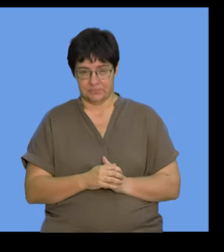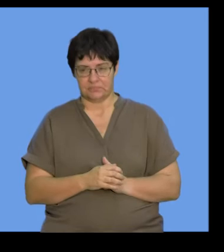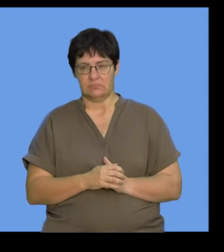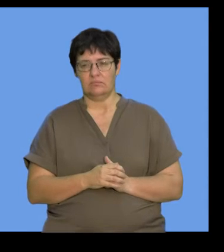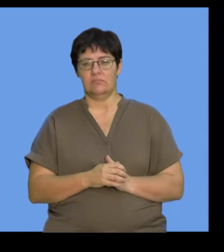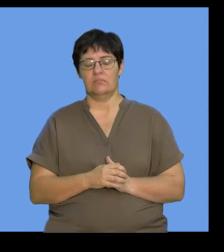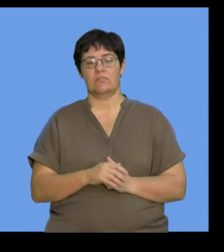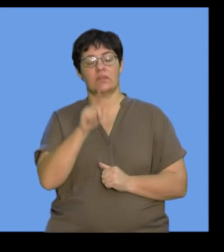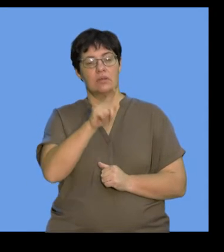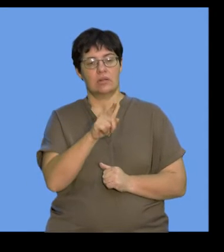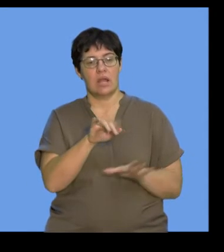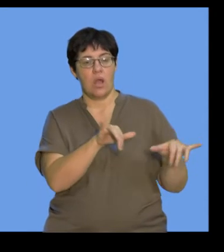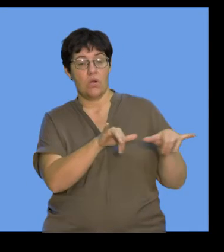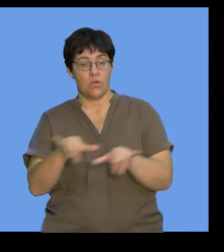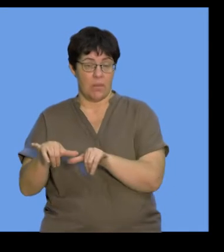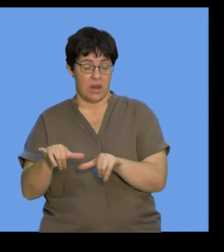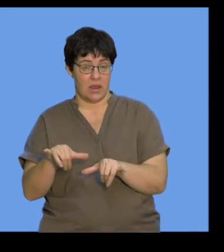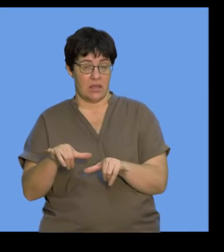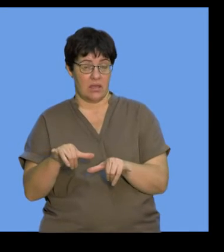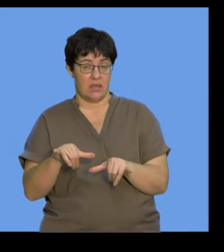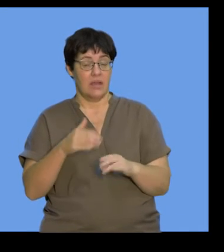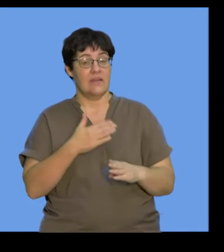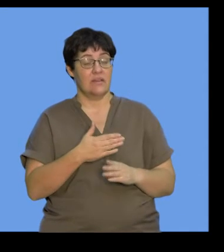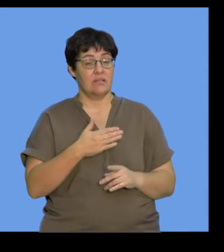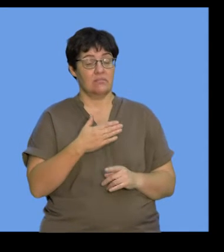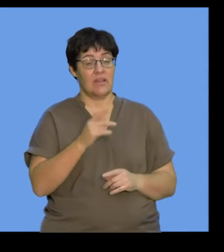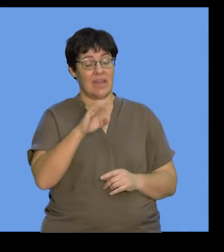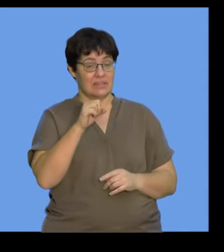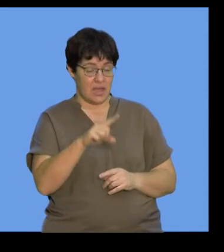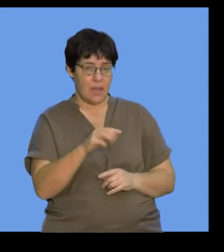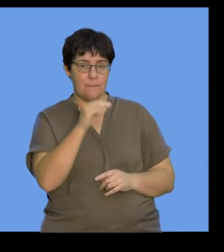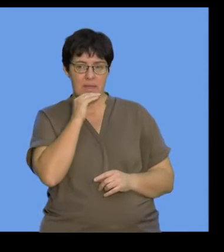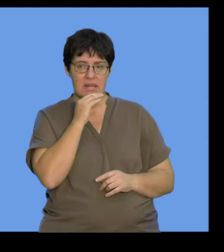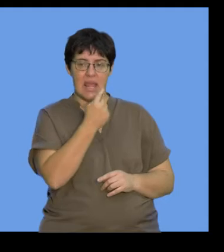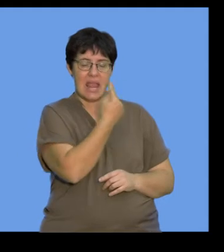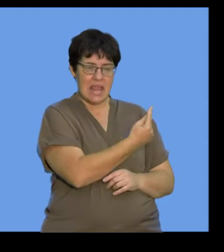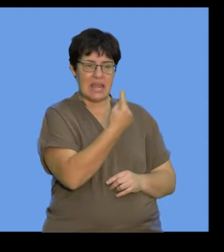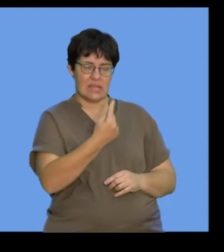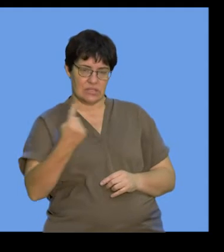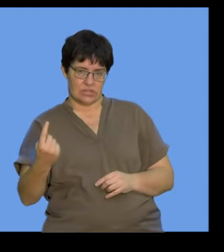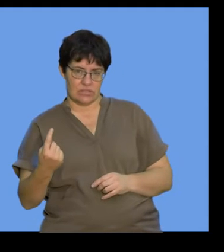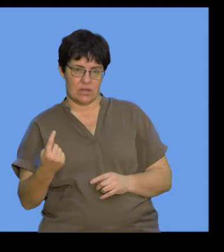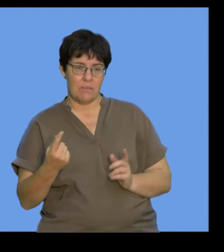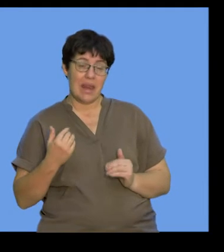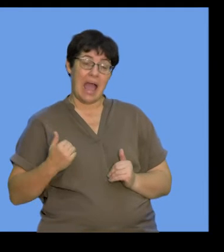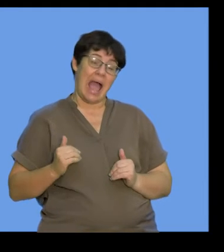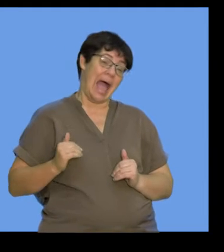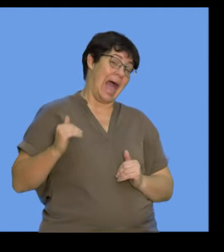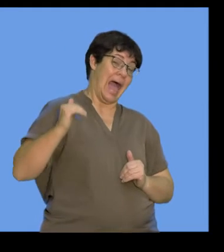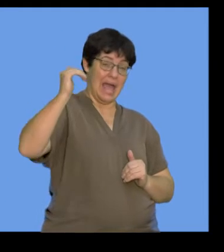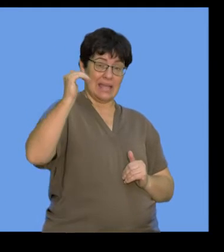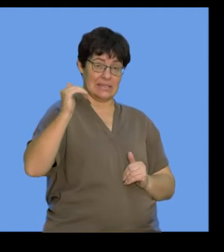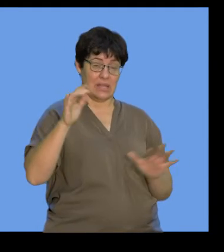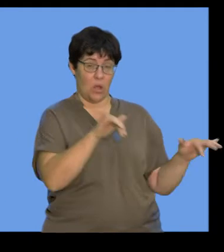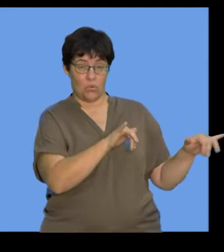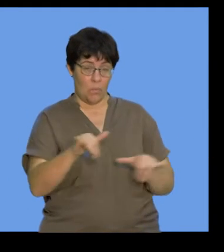Now, taking out a common factor, this means that you are dividing each term by the highest common